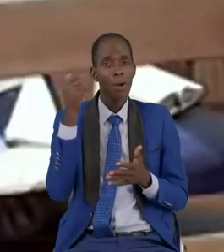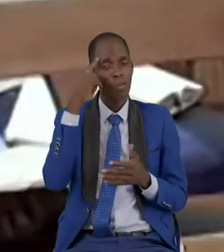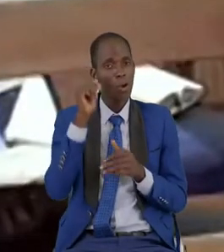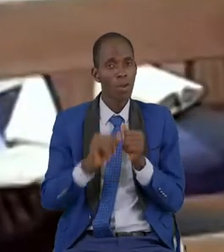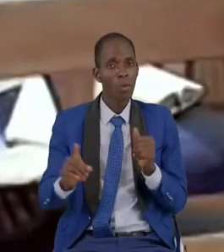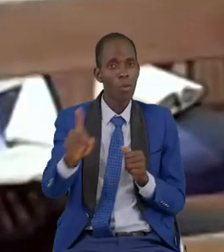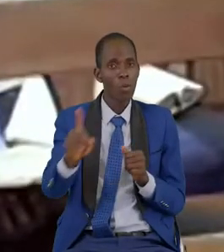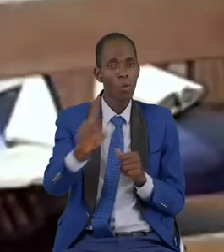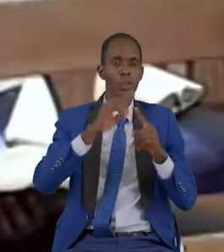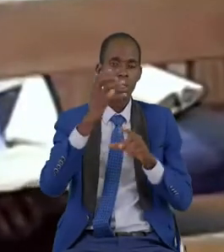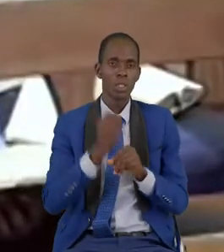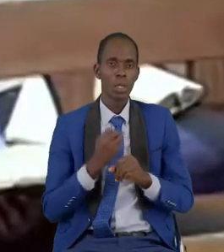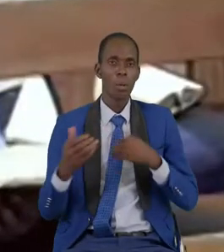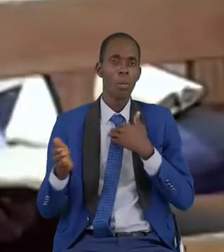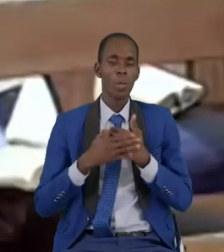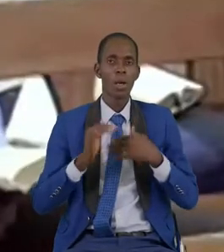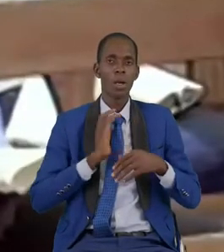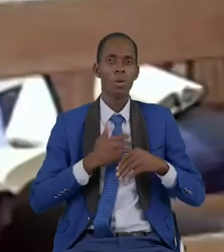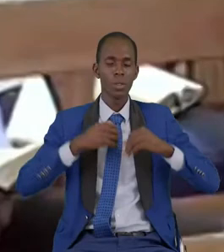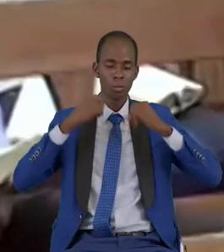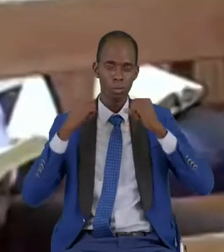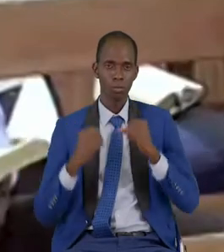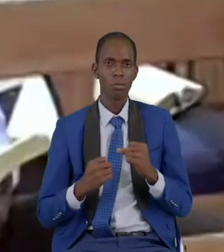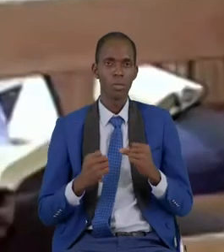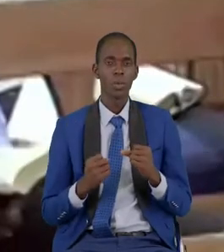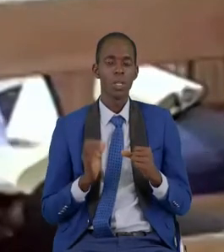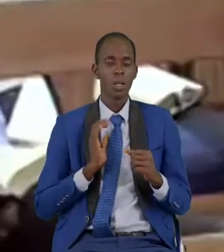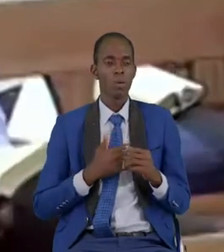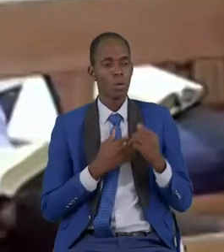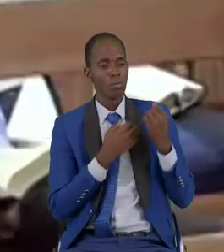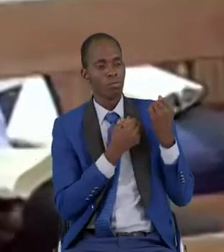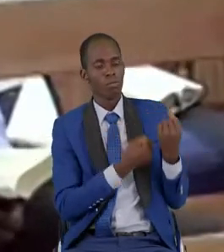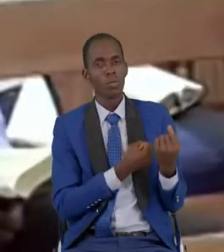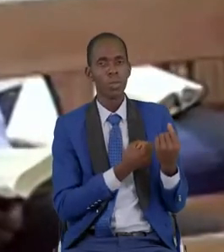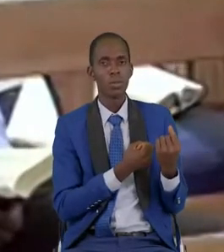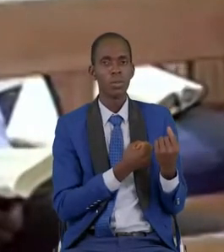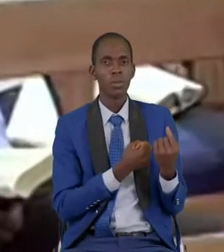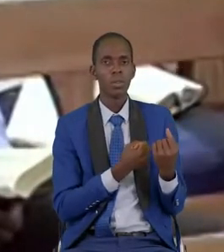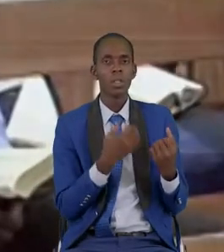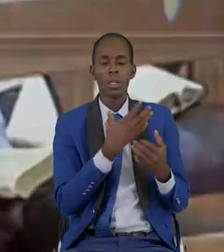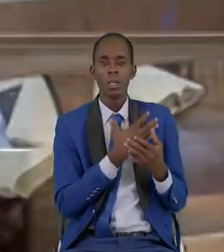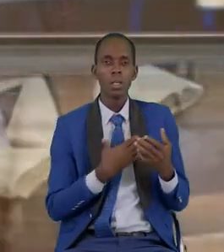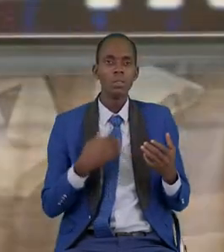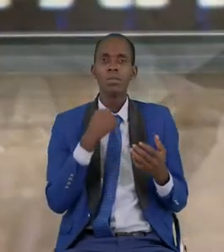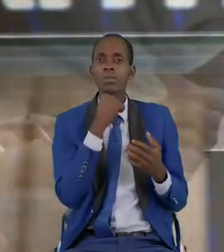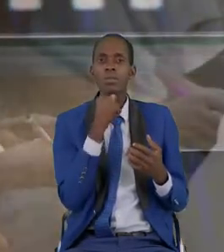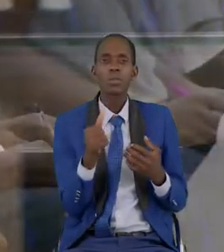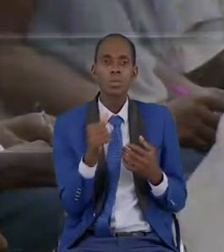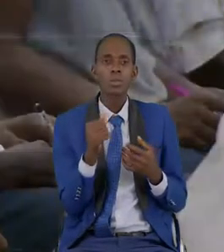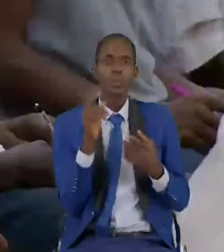backbone, our strength, our courage, our boldness, and not be cringing